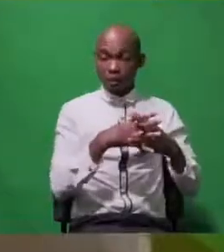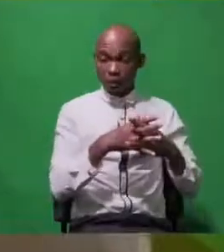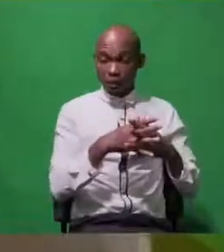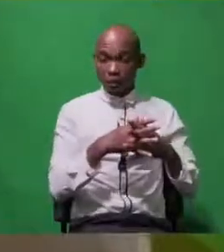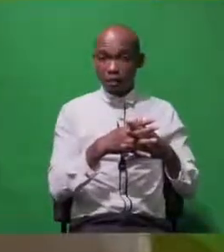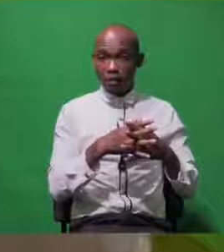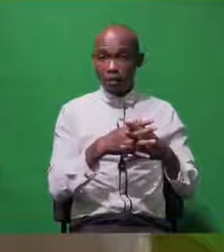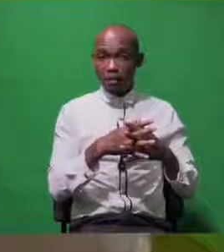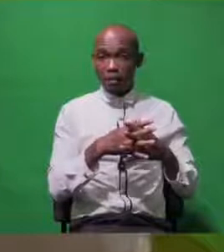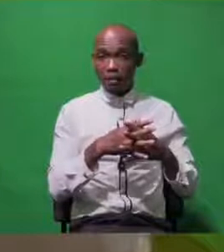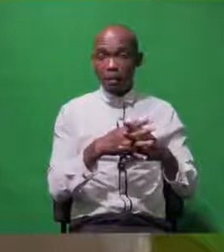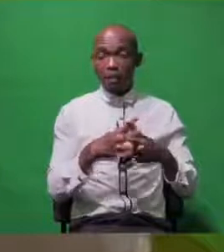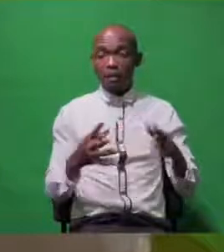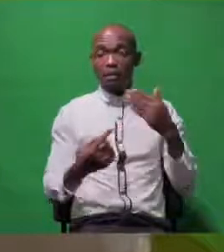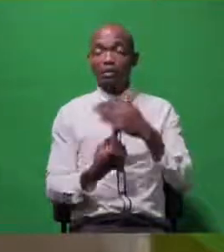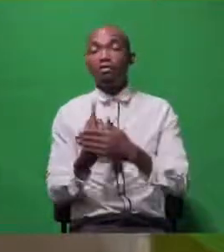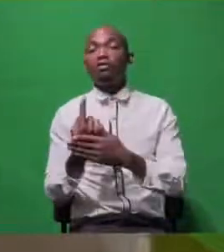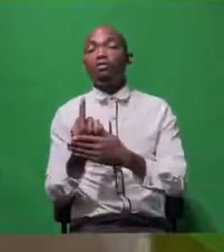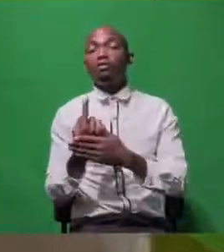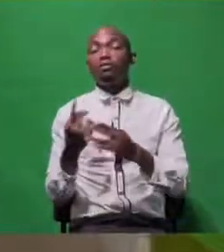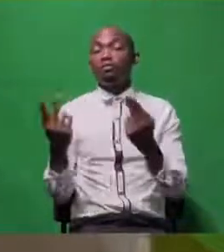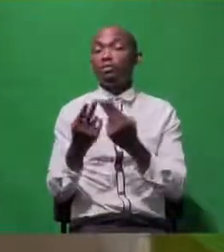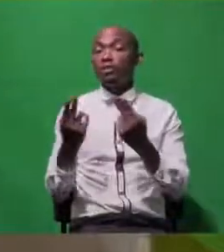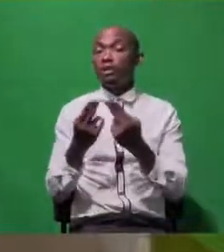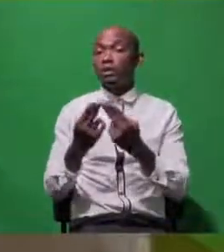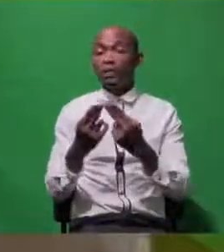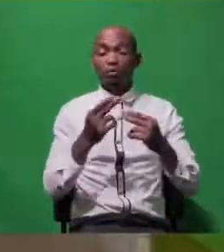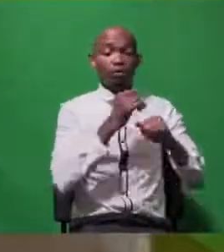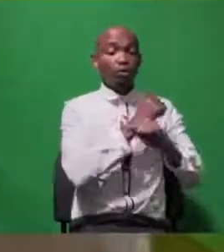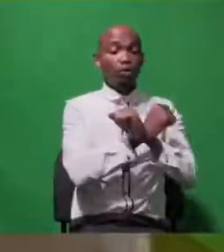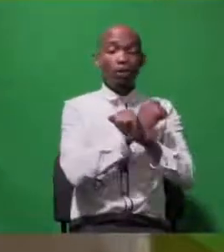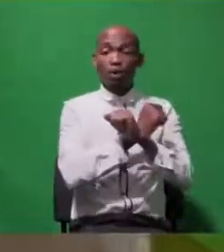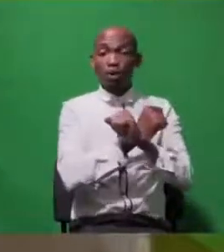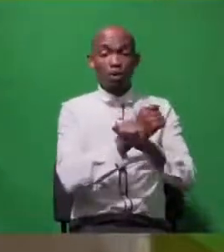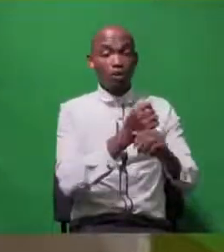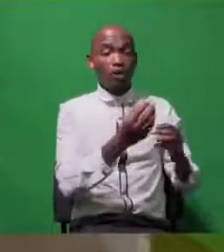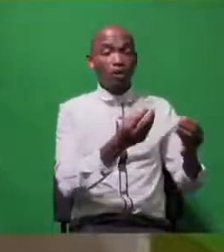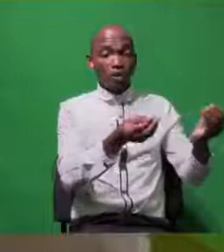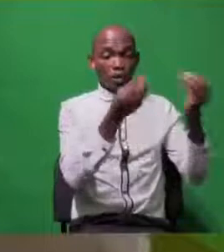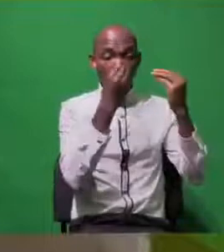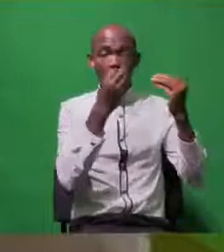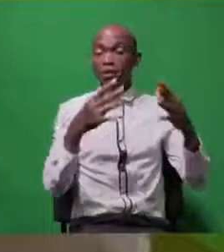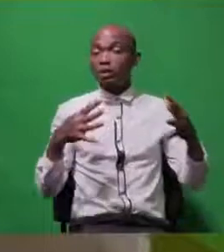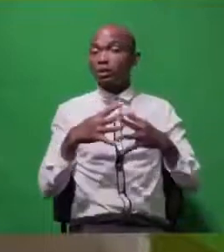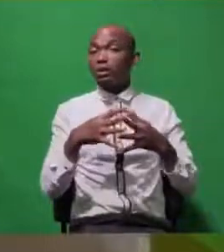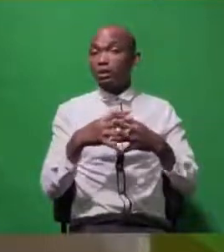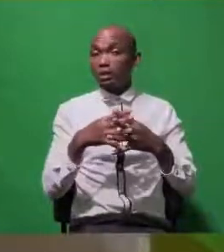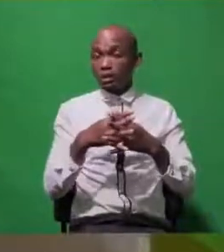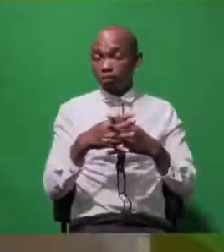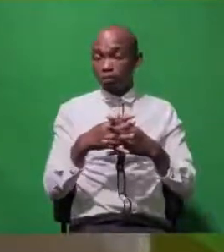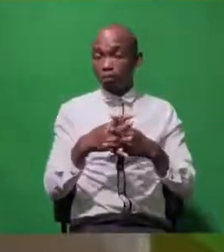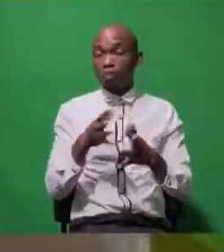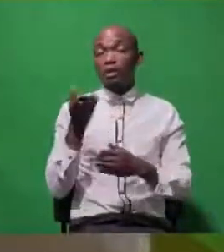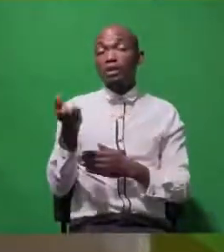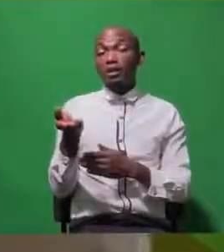is looked to be like colonial education system. So this